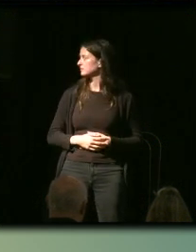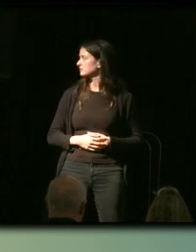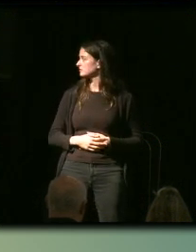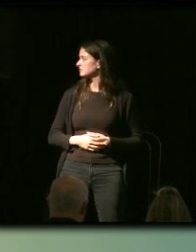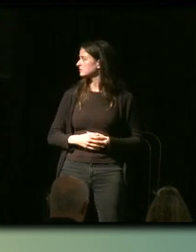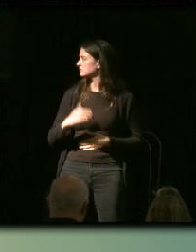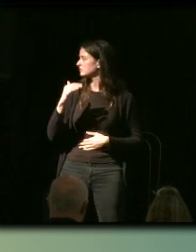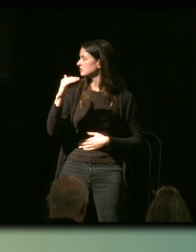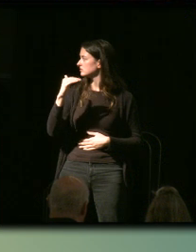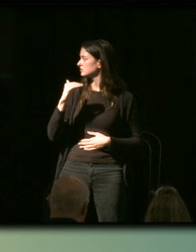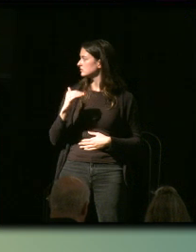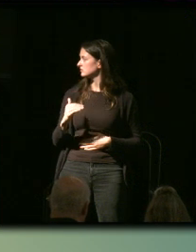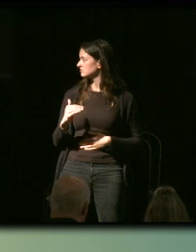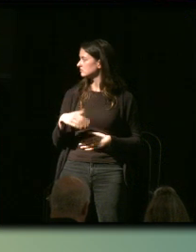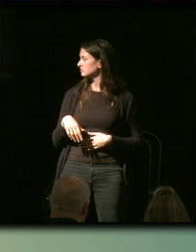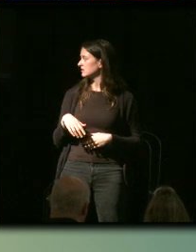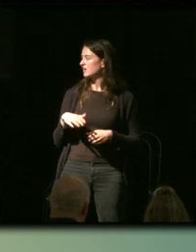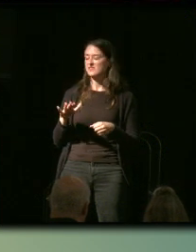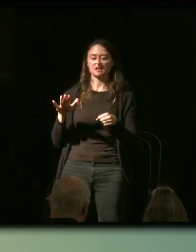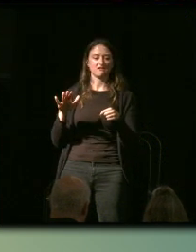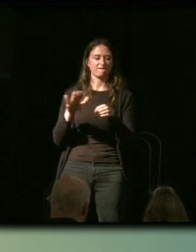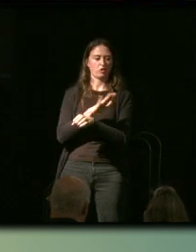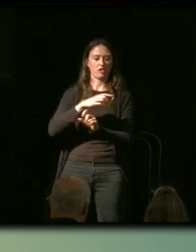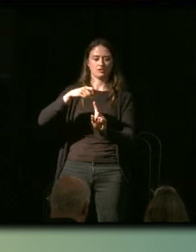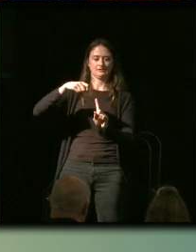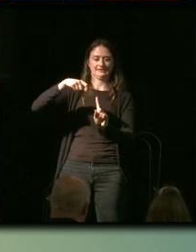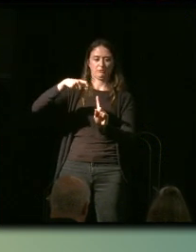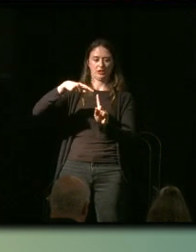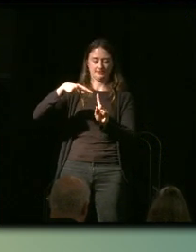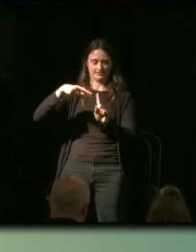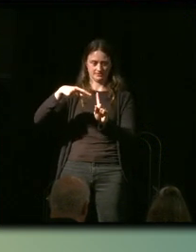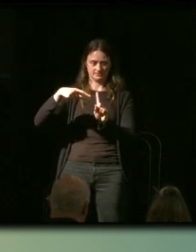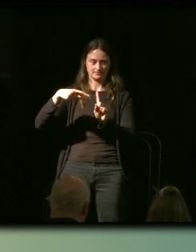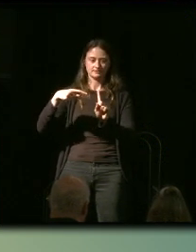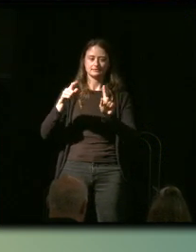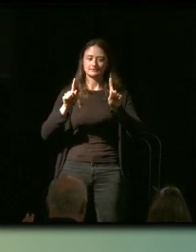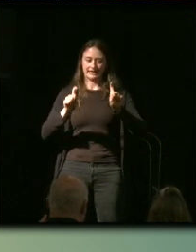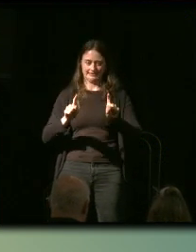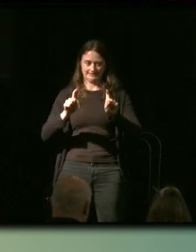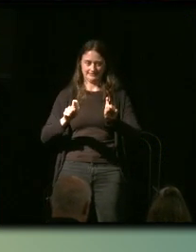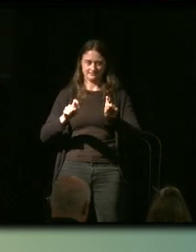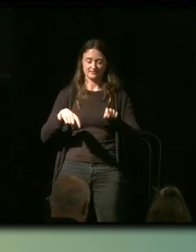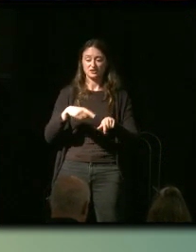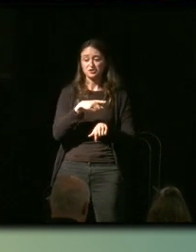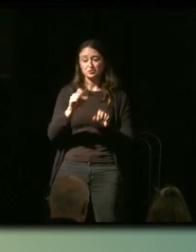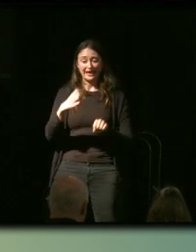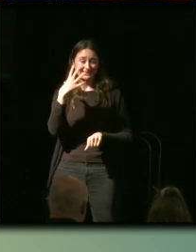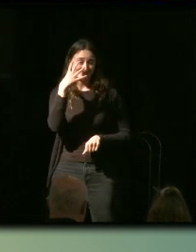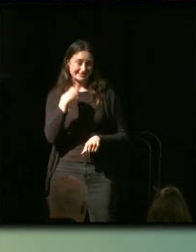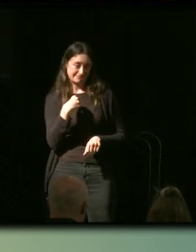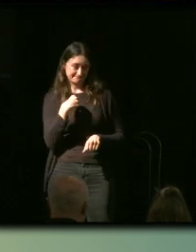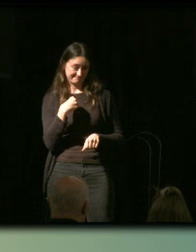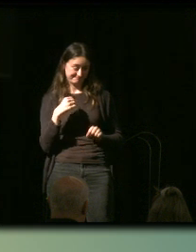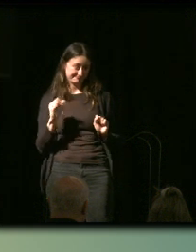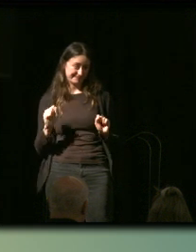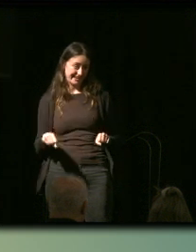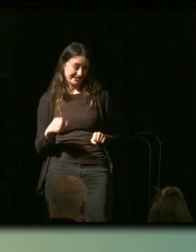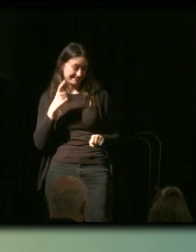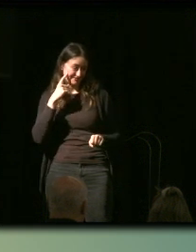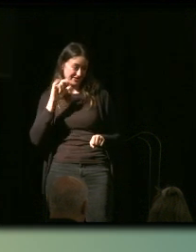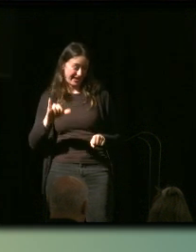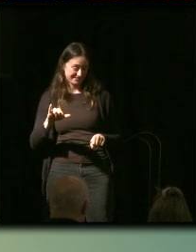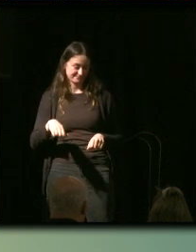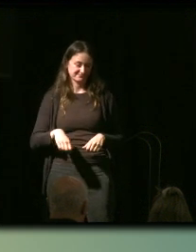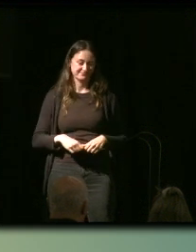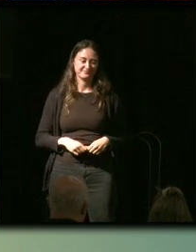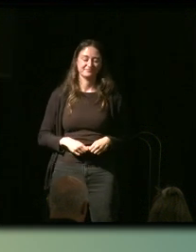for 30 minutes, so you can just rest or sleep if you want, if you can. That's a good idea. And